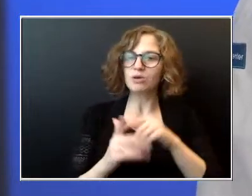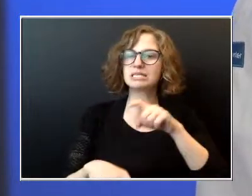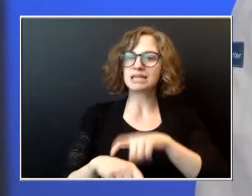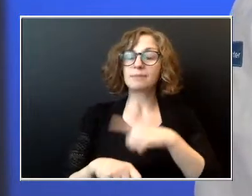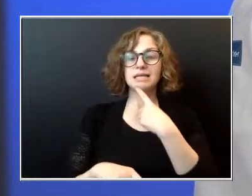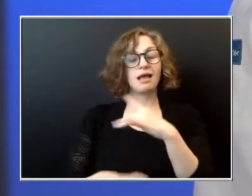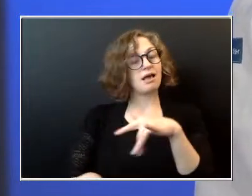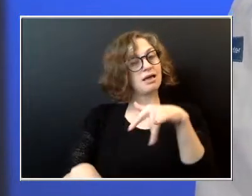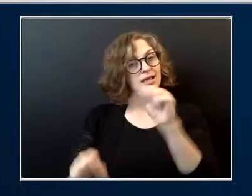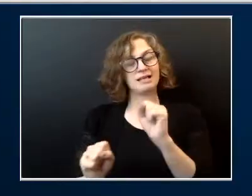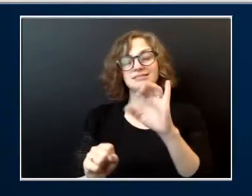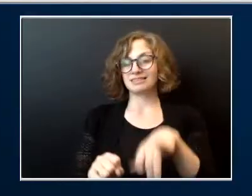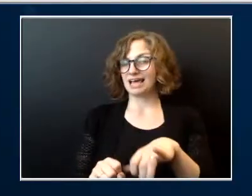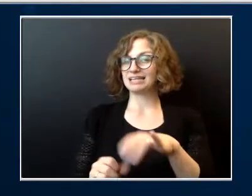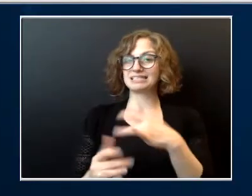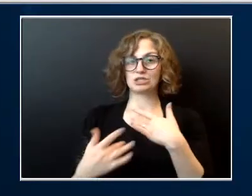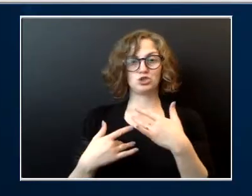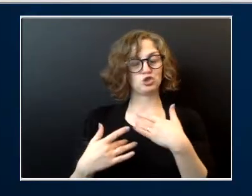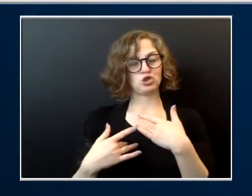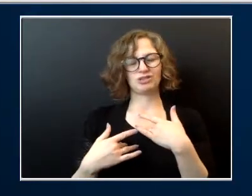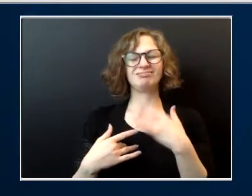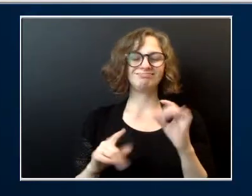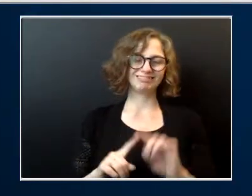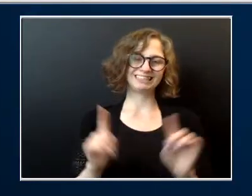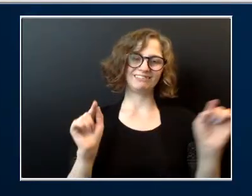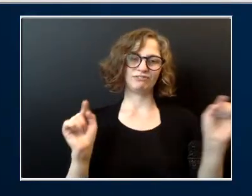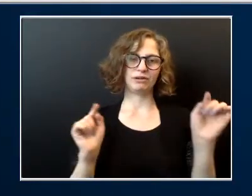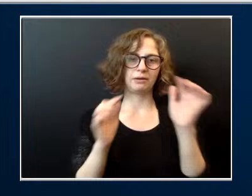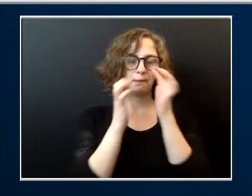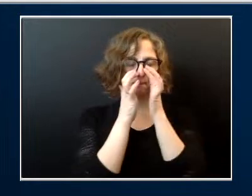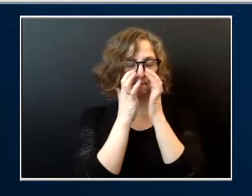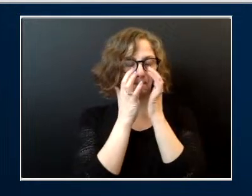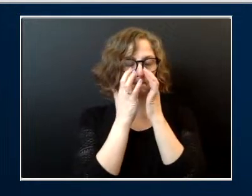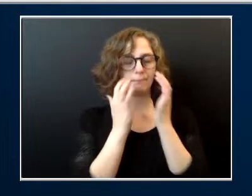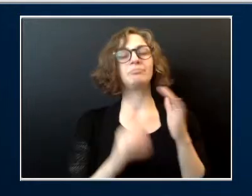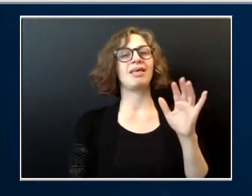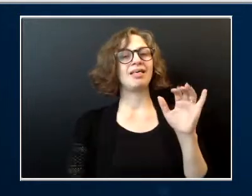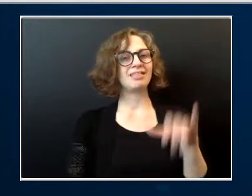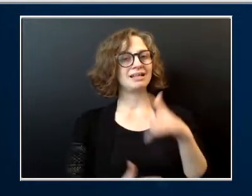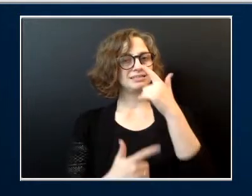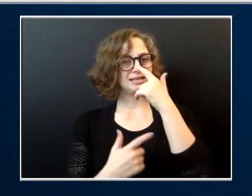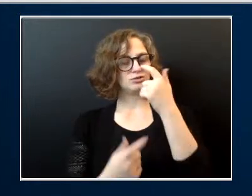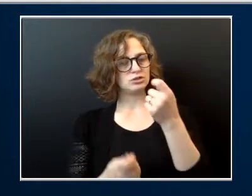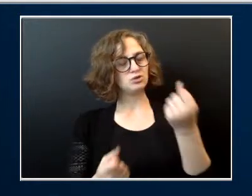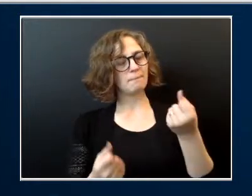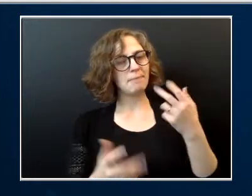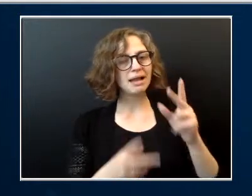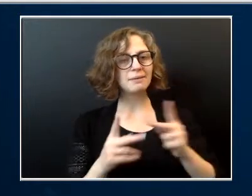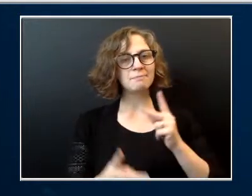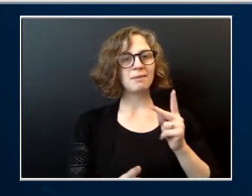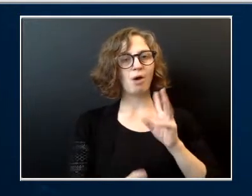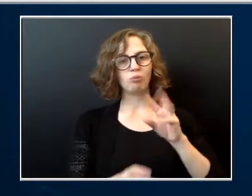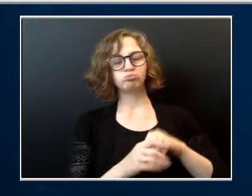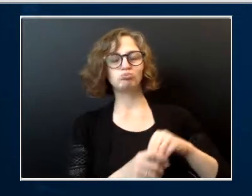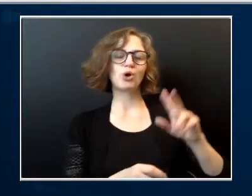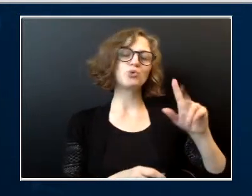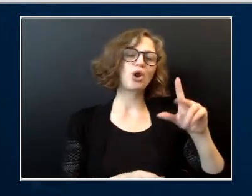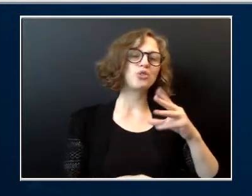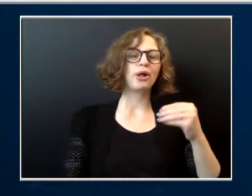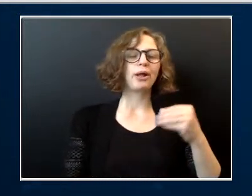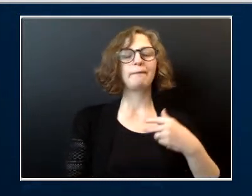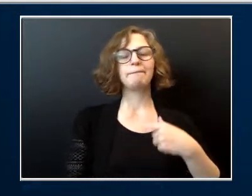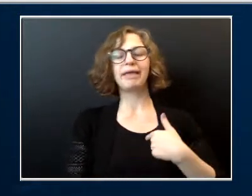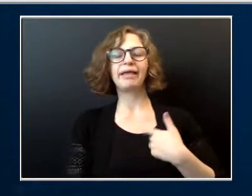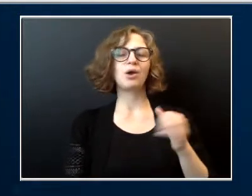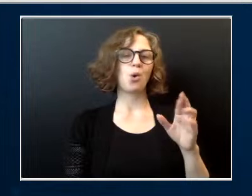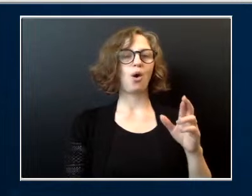is different. That's super interesting because so many people do these 23andMe or Ancestry.